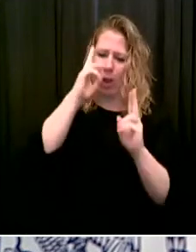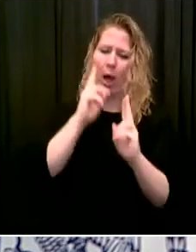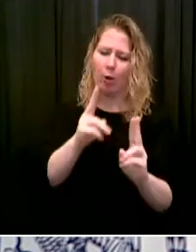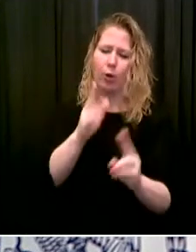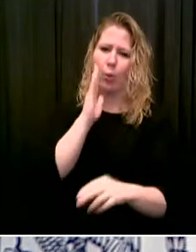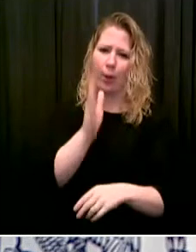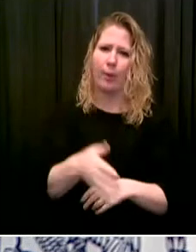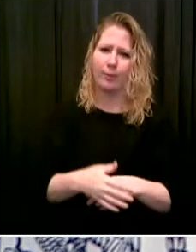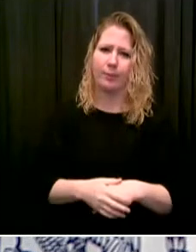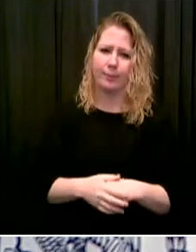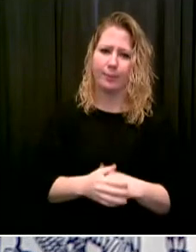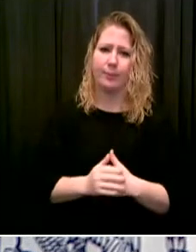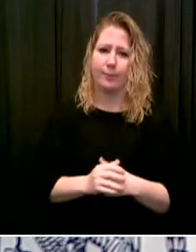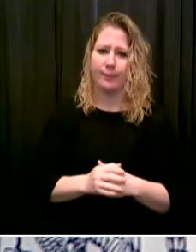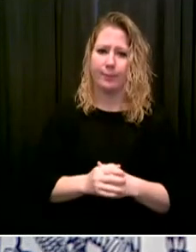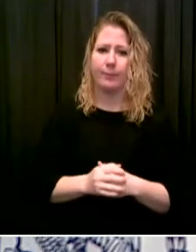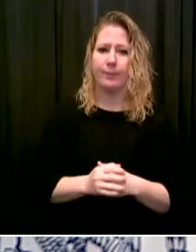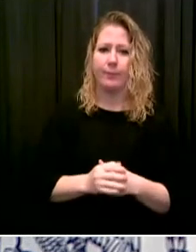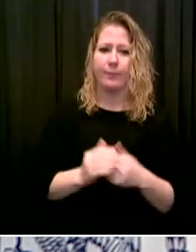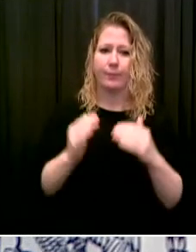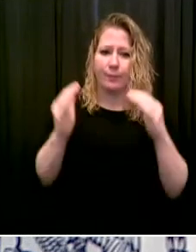Next is Nolan from the Post.